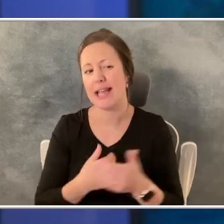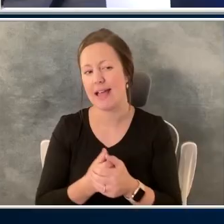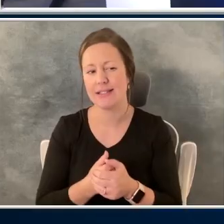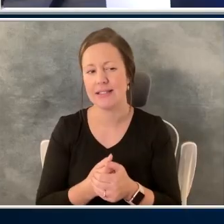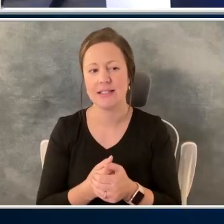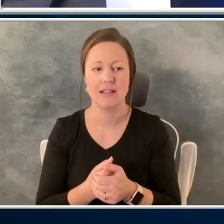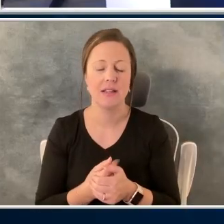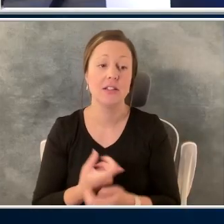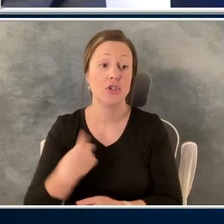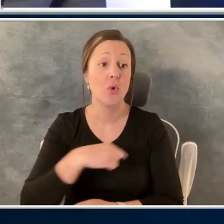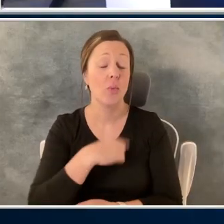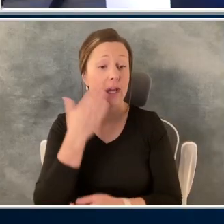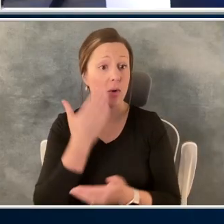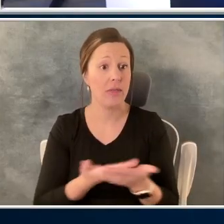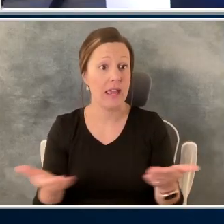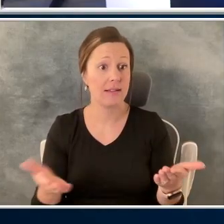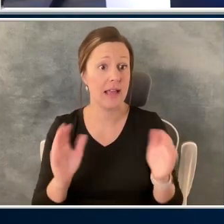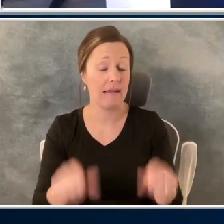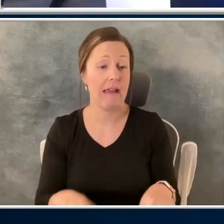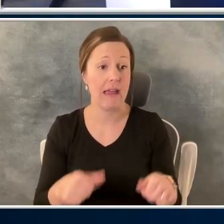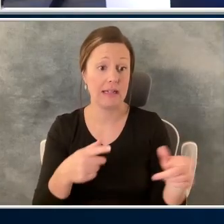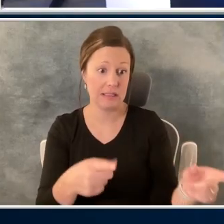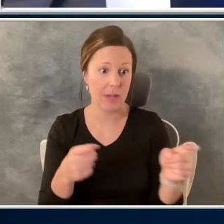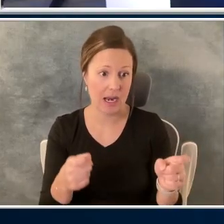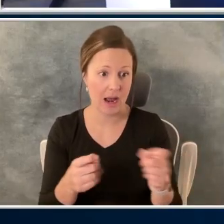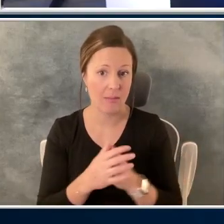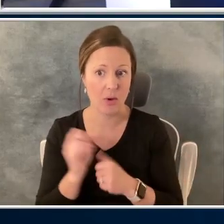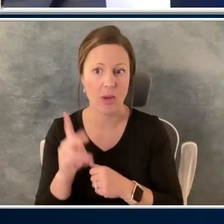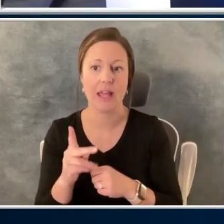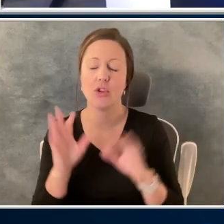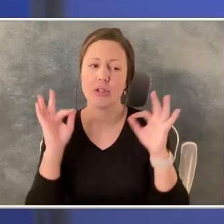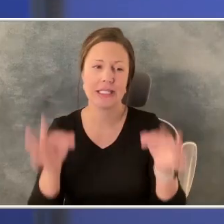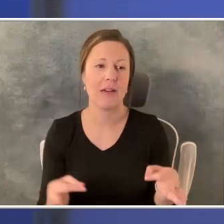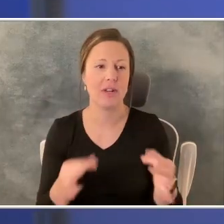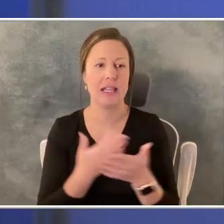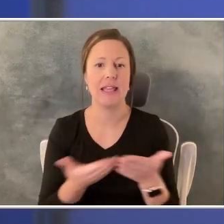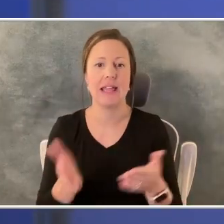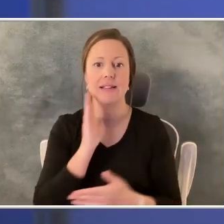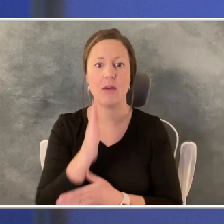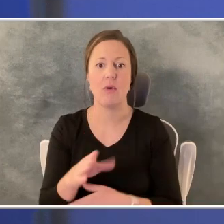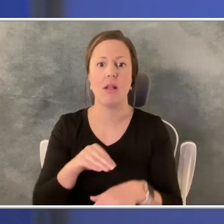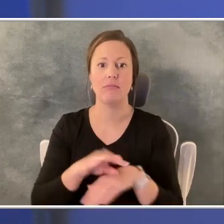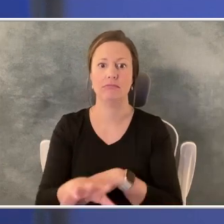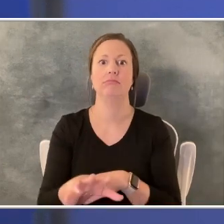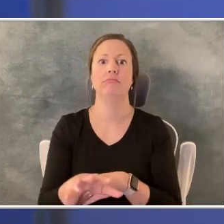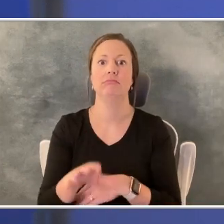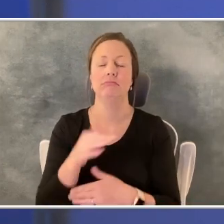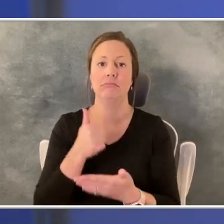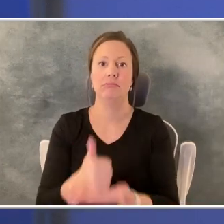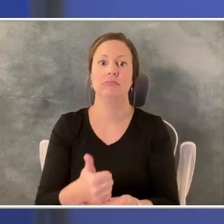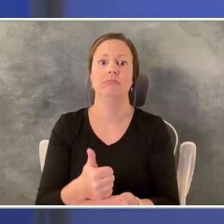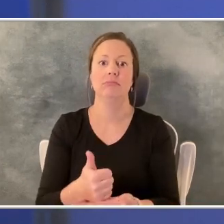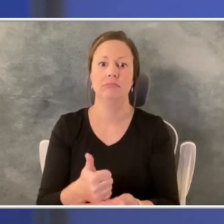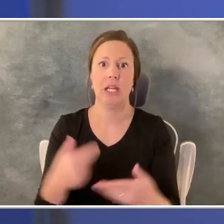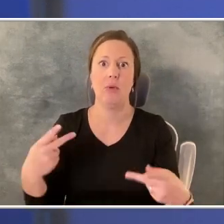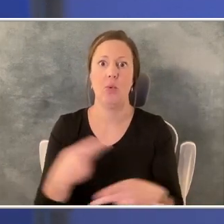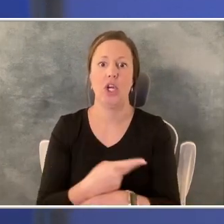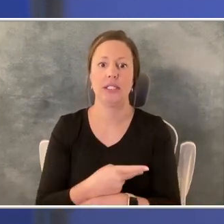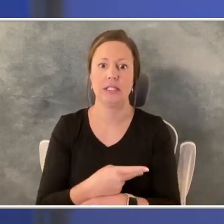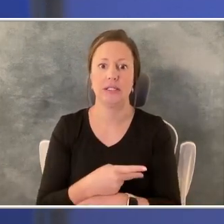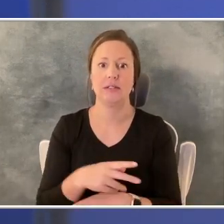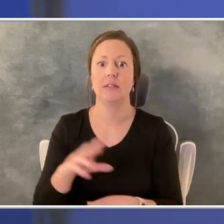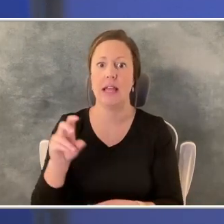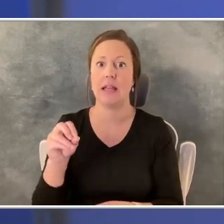speed it up. So let's talk about that. There's definitely behaviors and lifestyles that will have your ovaries kind of walk out the door soon,